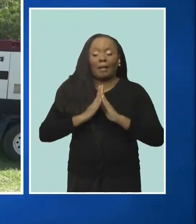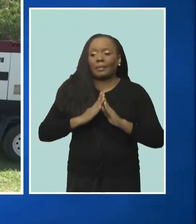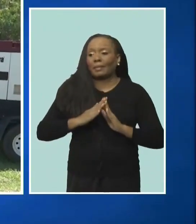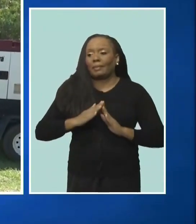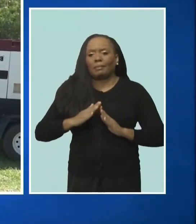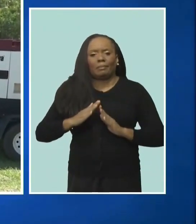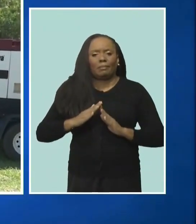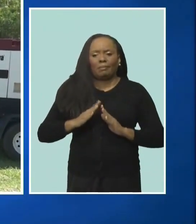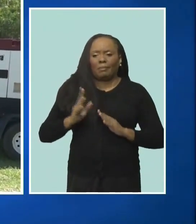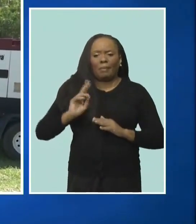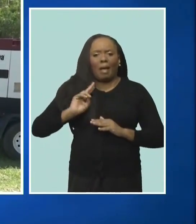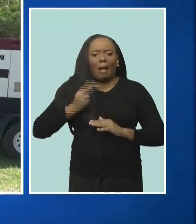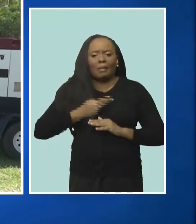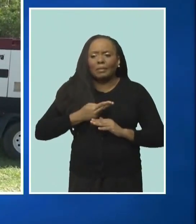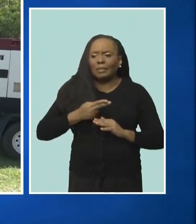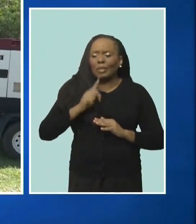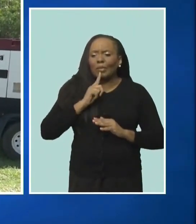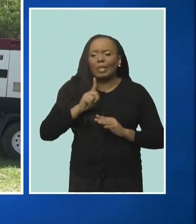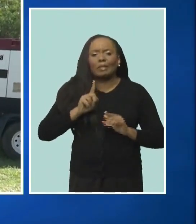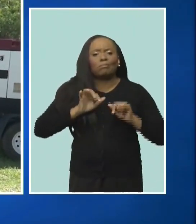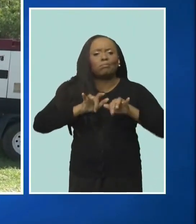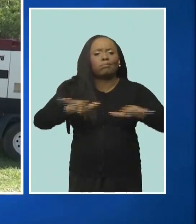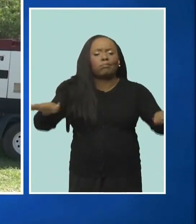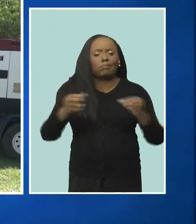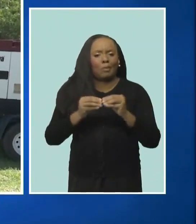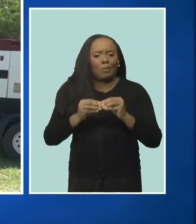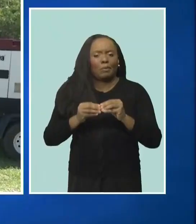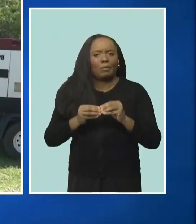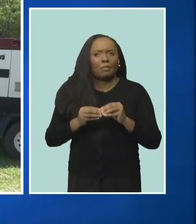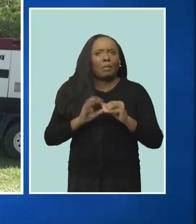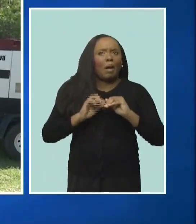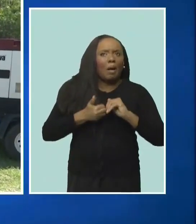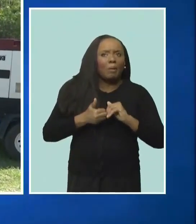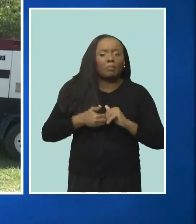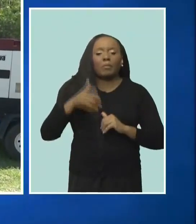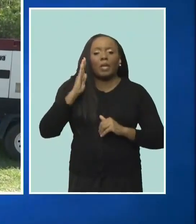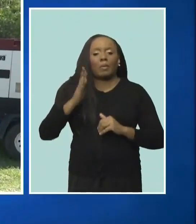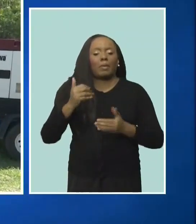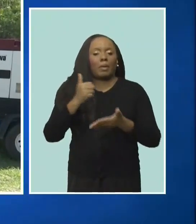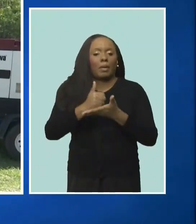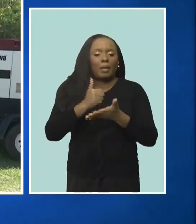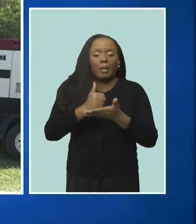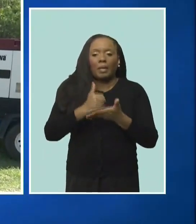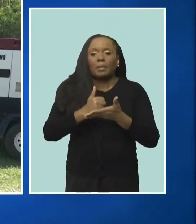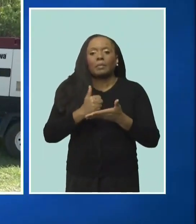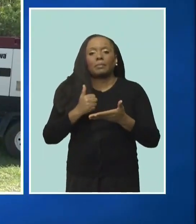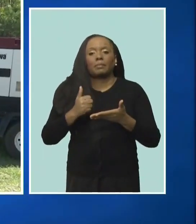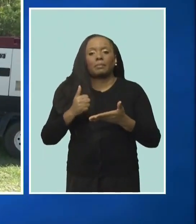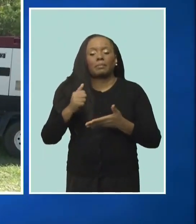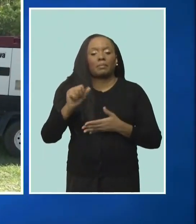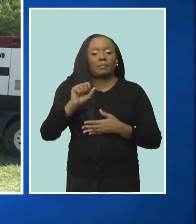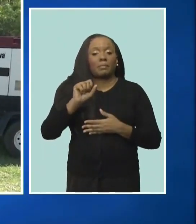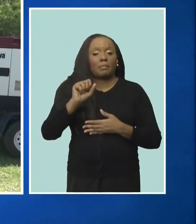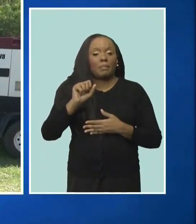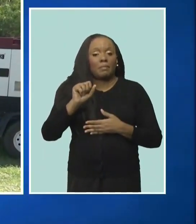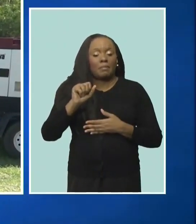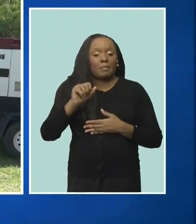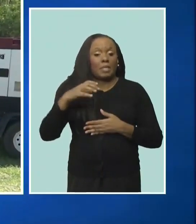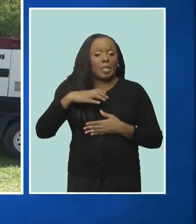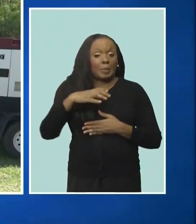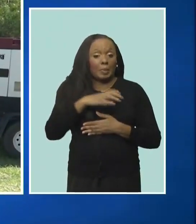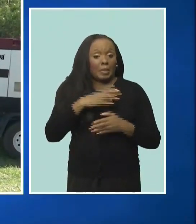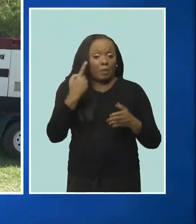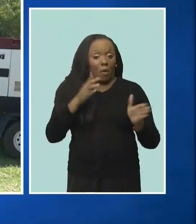team has decided to mitigate this is to offer the parish organizing committees Saturday queues so that they too can be part